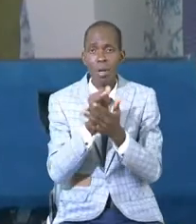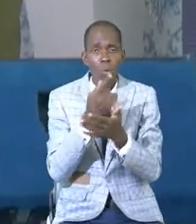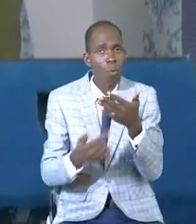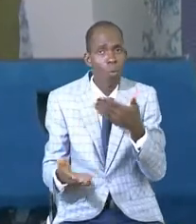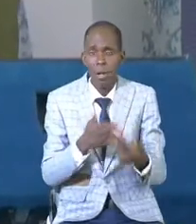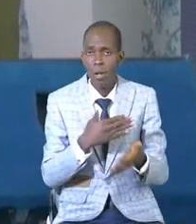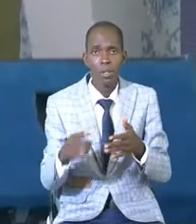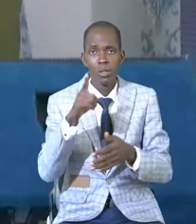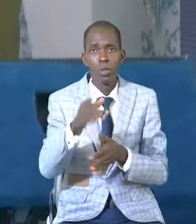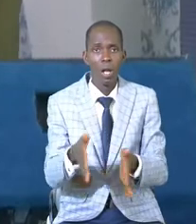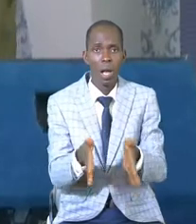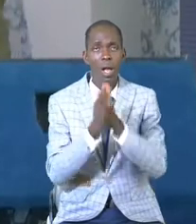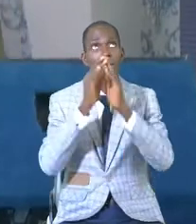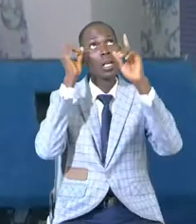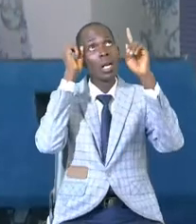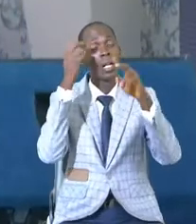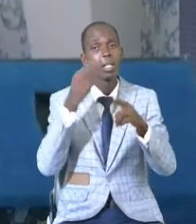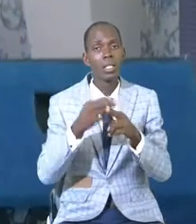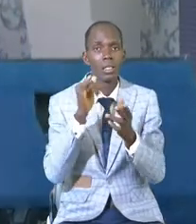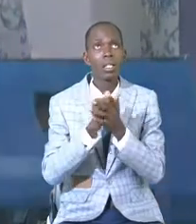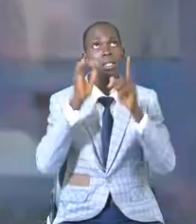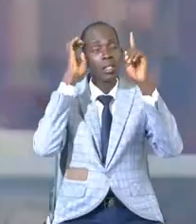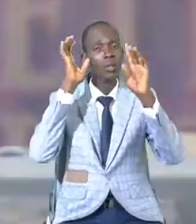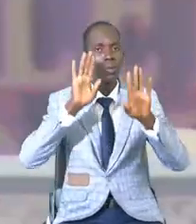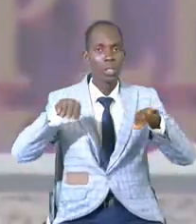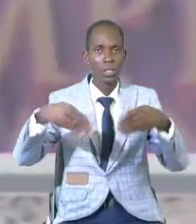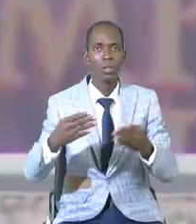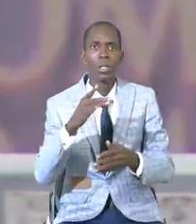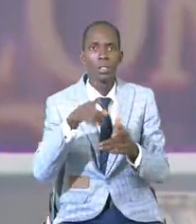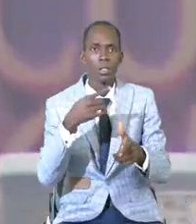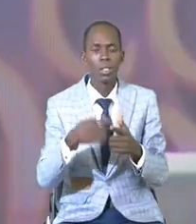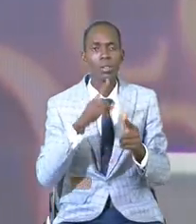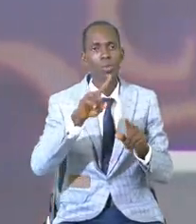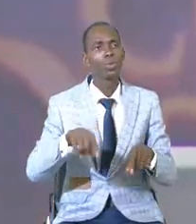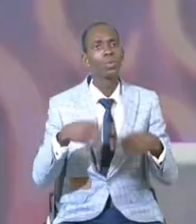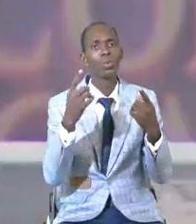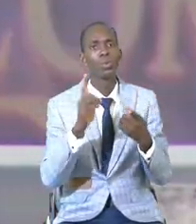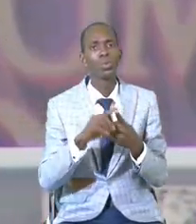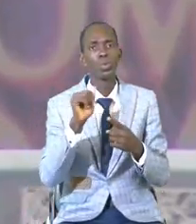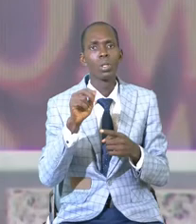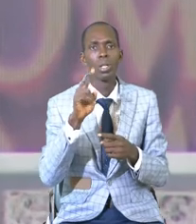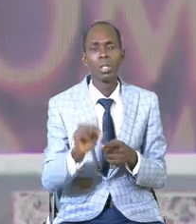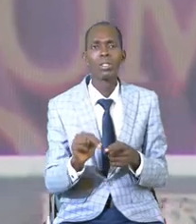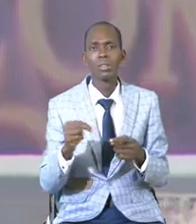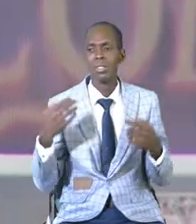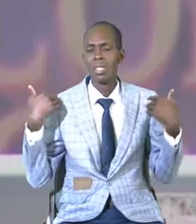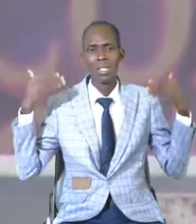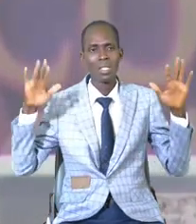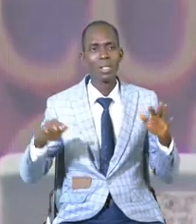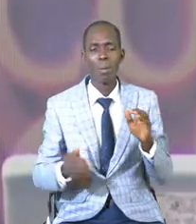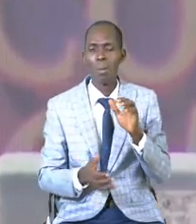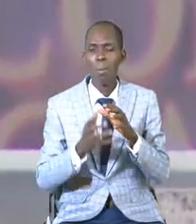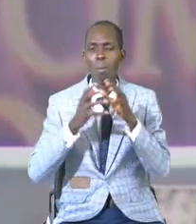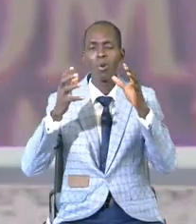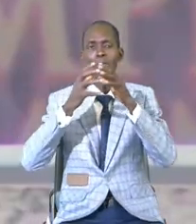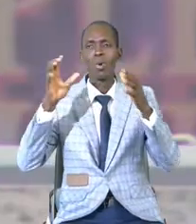in my name, that I will do. And then you go to, you know, an angel much lower. He created